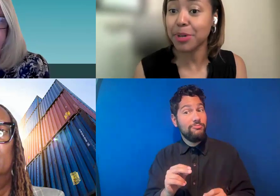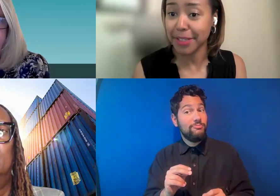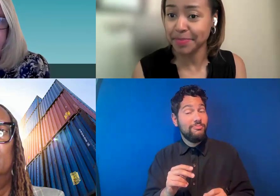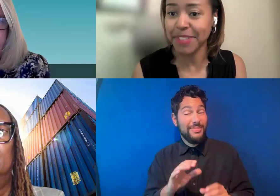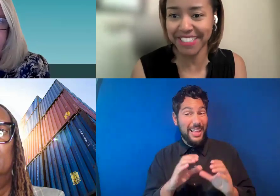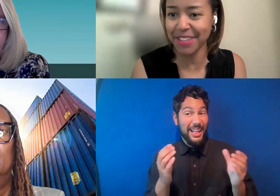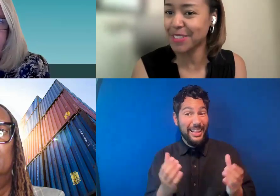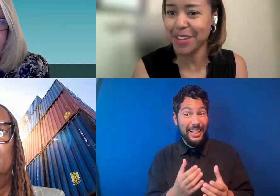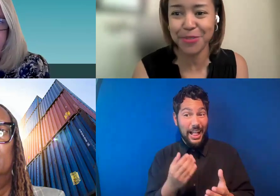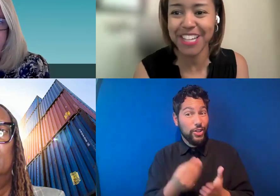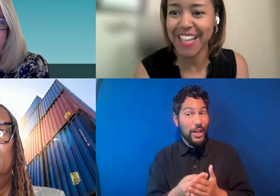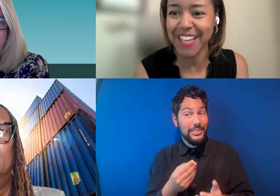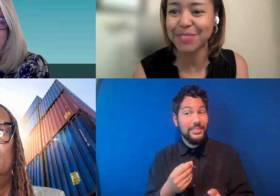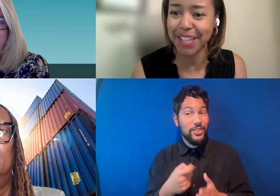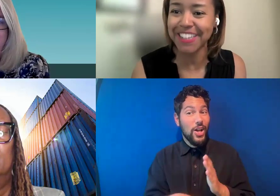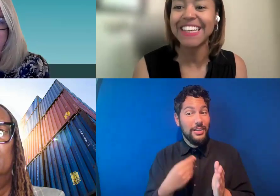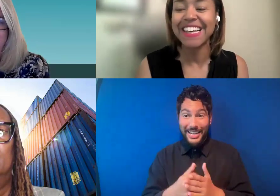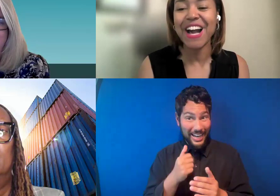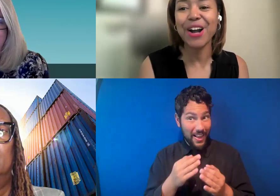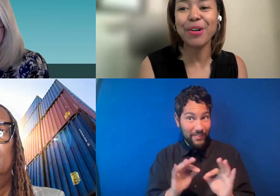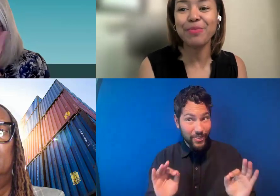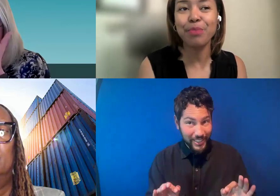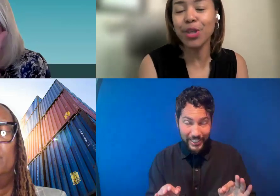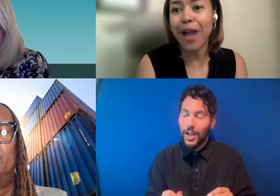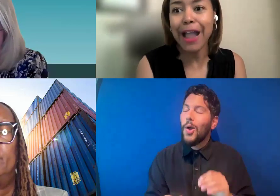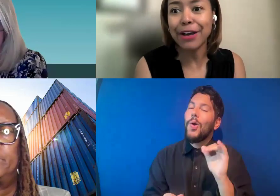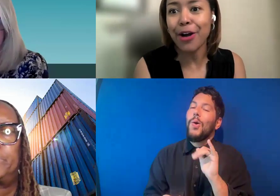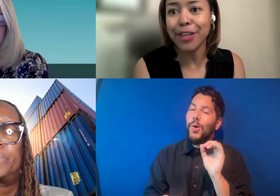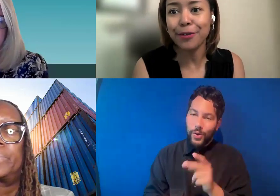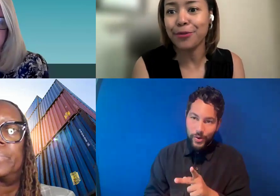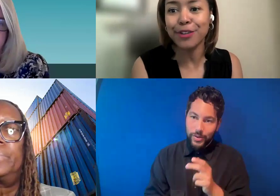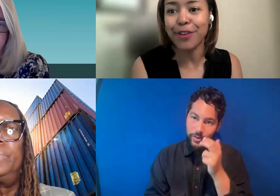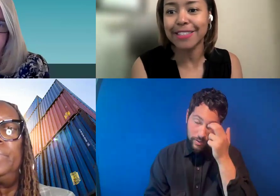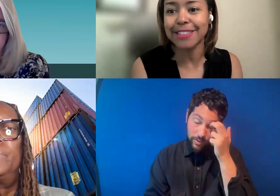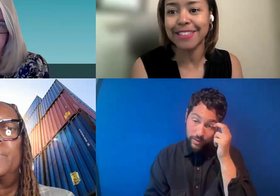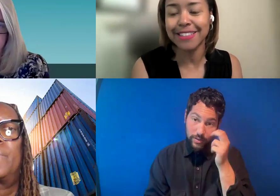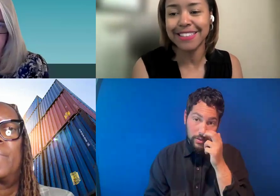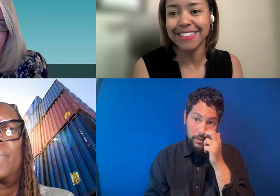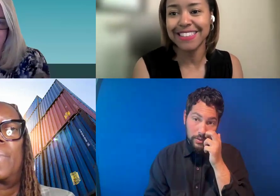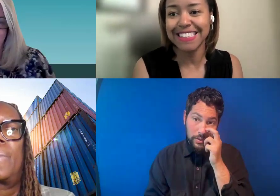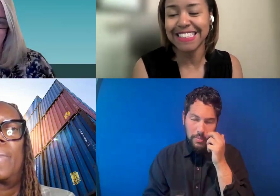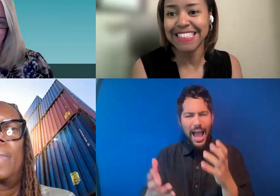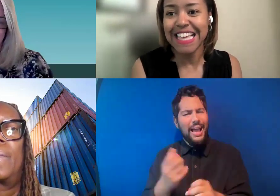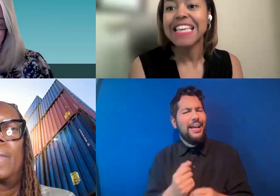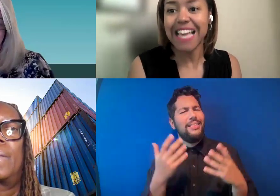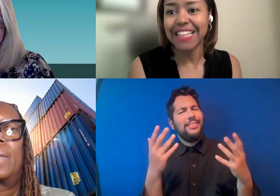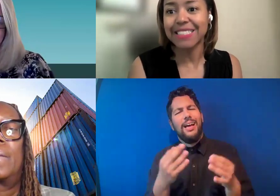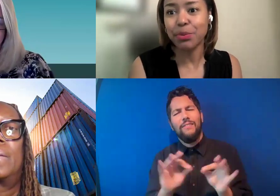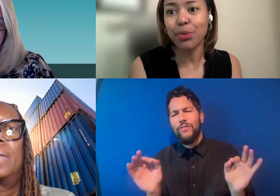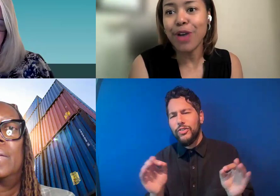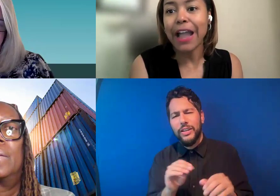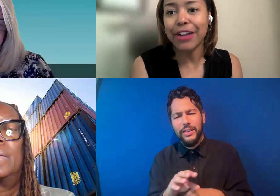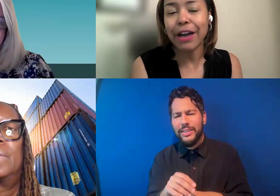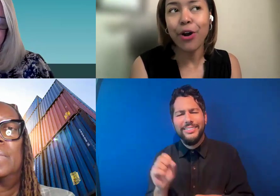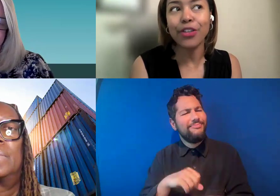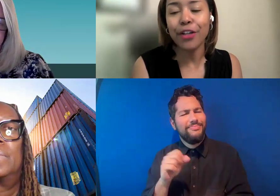that class cost money. It was not a free class, Okay. but So but when you iron out one all of the the ones other that had free a cost advice, to it.